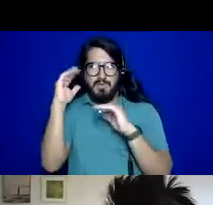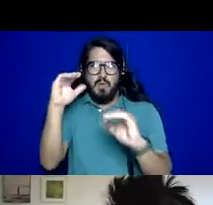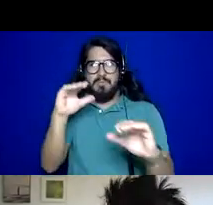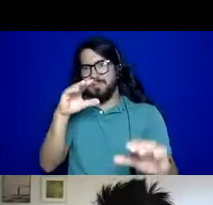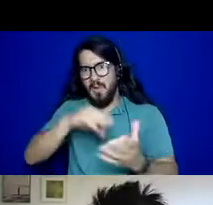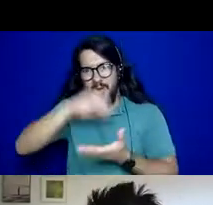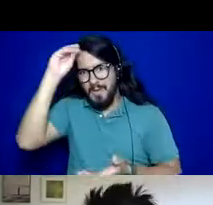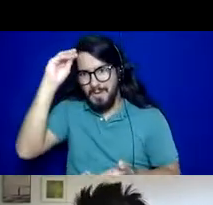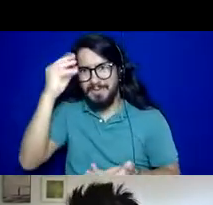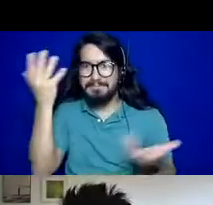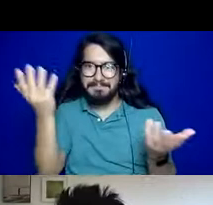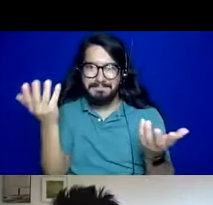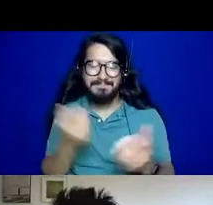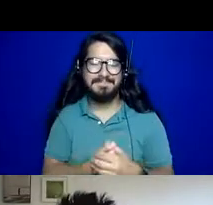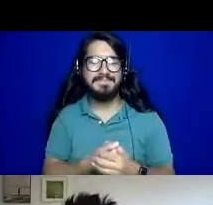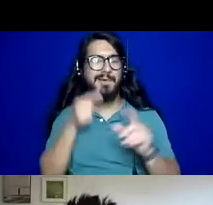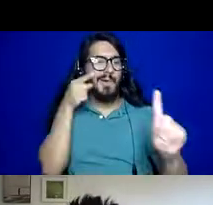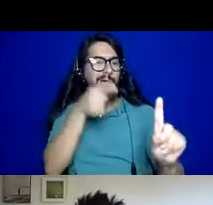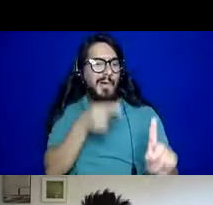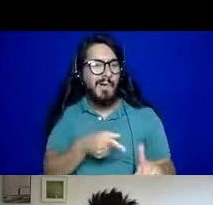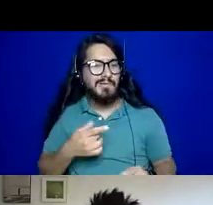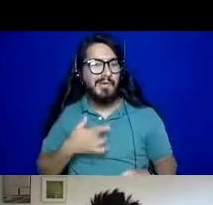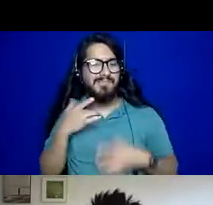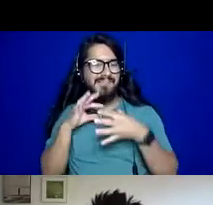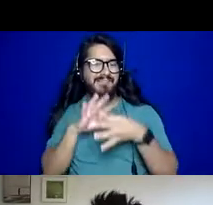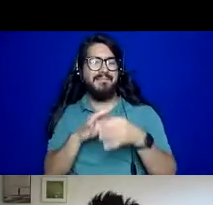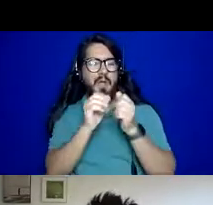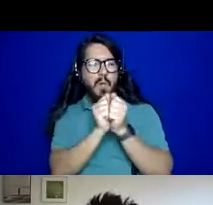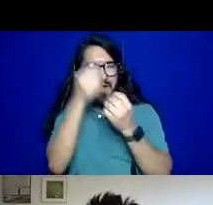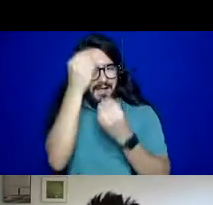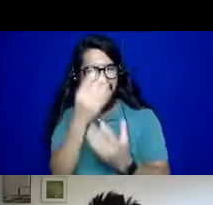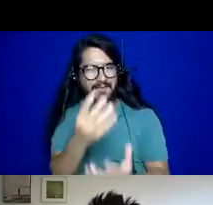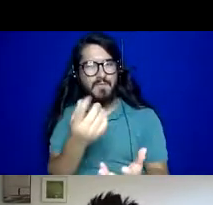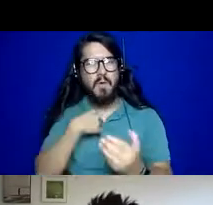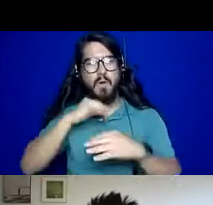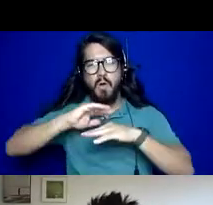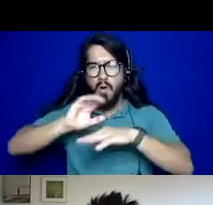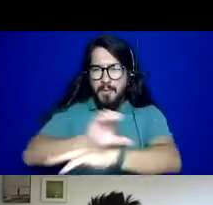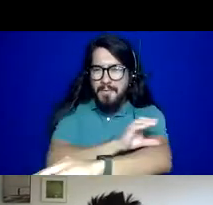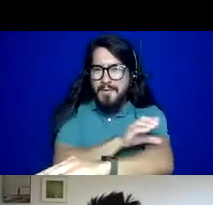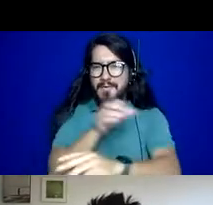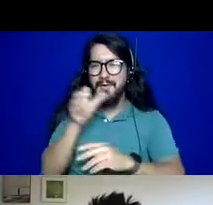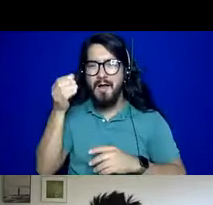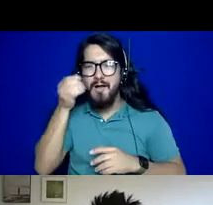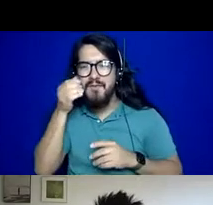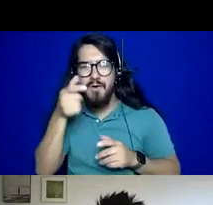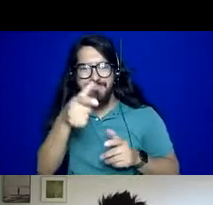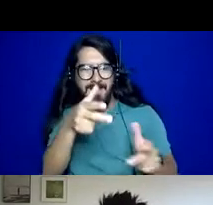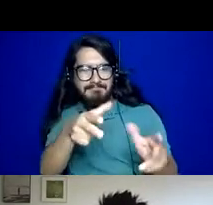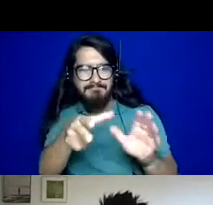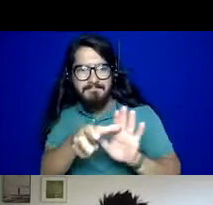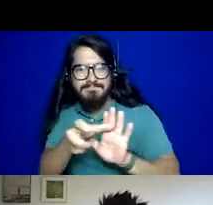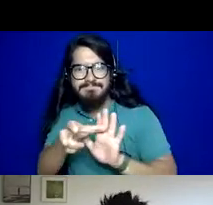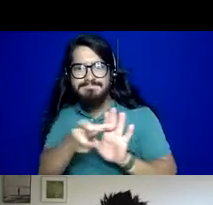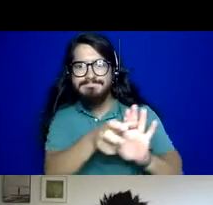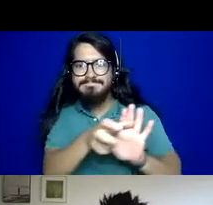are going to get to try to get more familiar with the information that our computers and mobile phones are gathering through sensors and